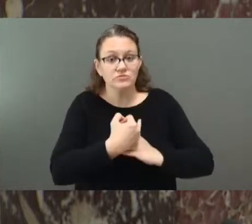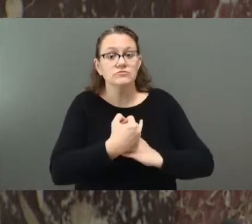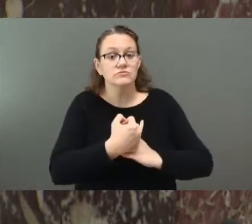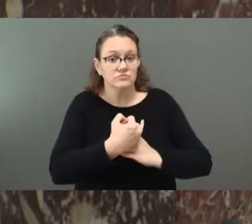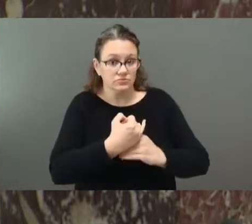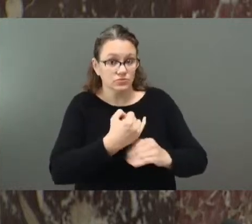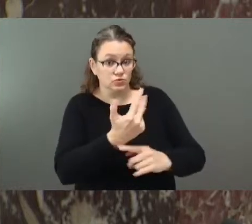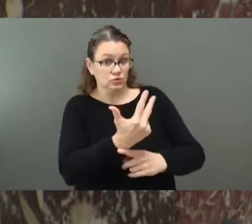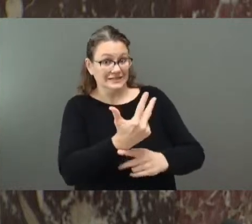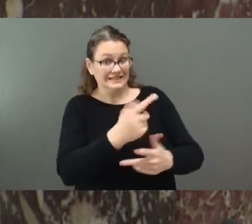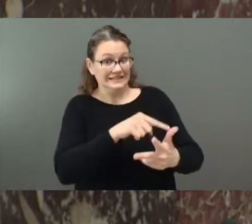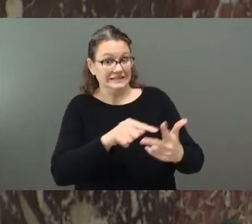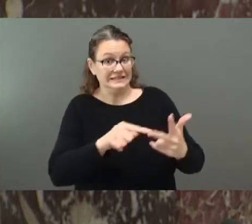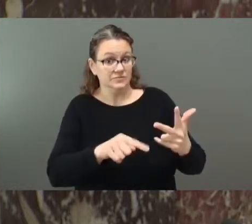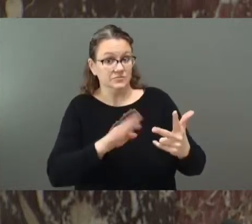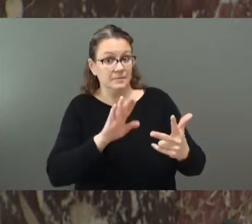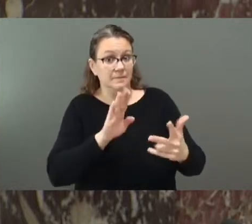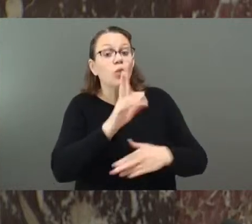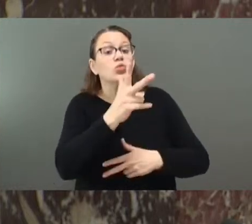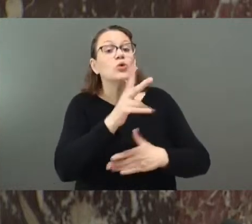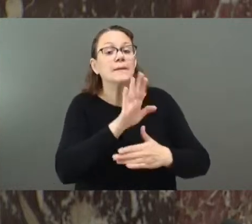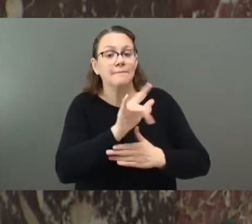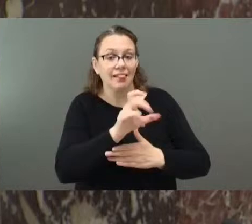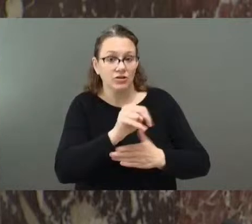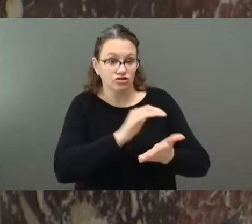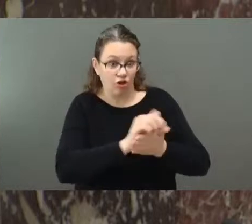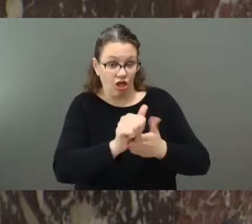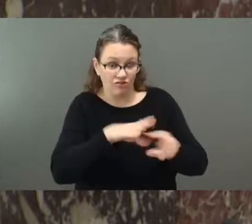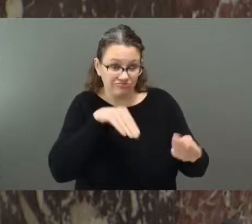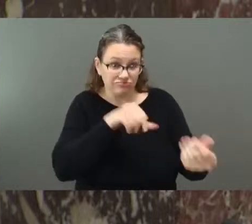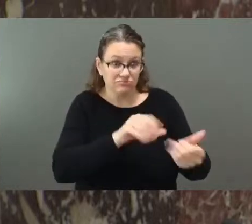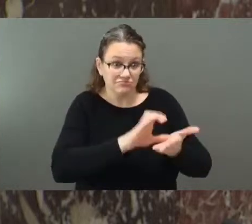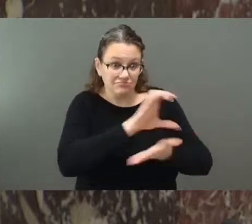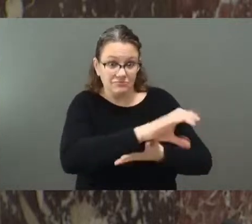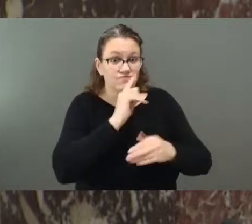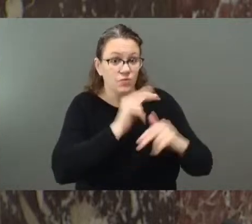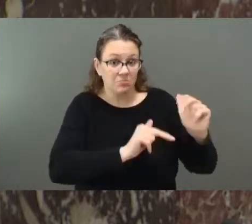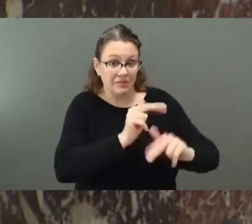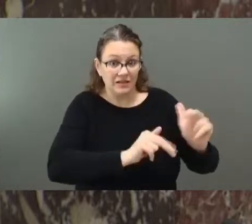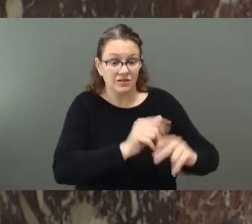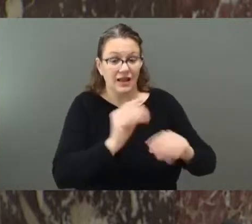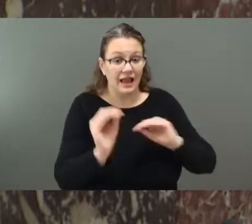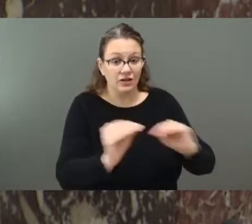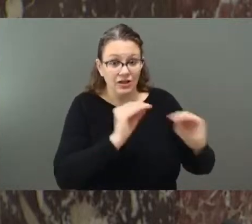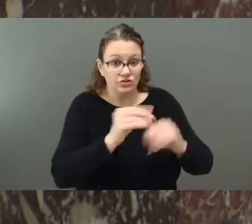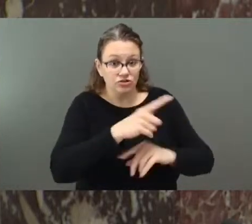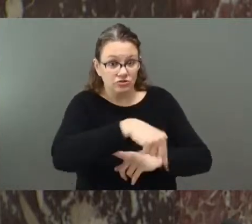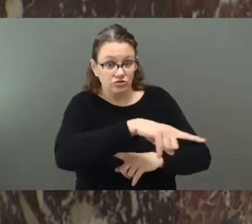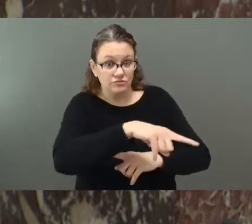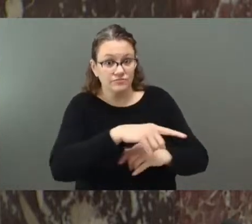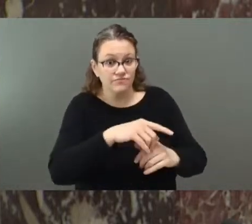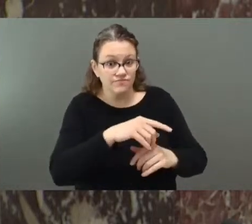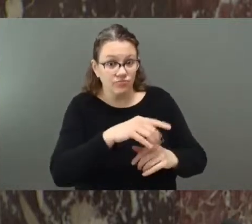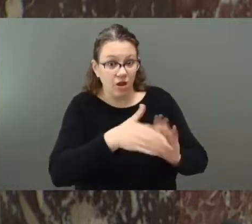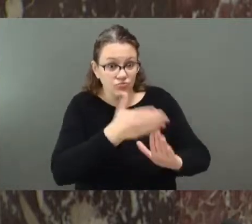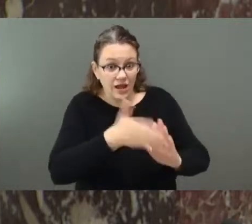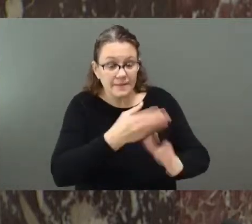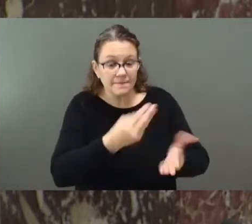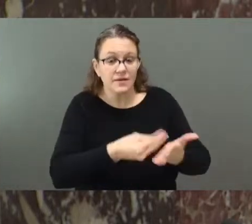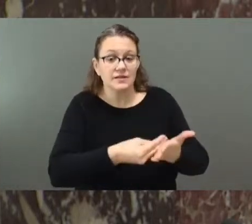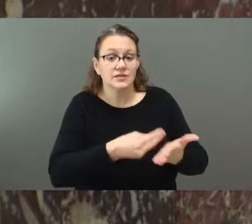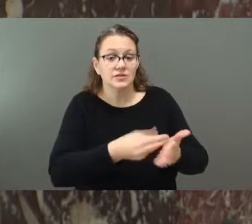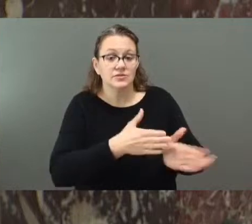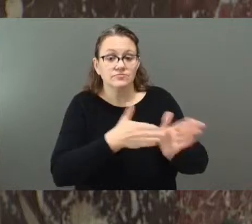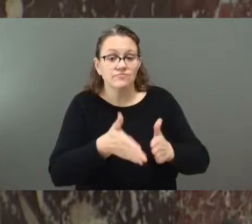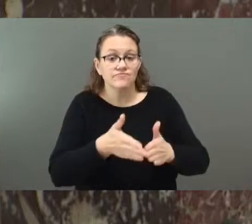in the public education, whether it is the operating funding, whether it is hiring more teachers. I